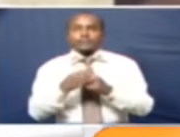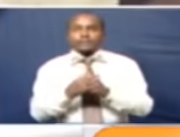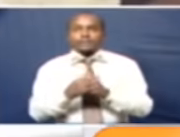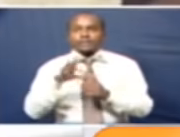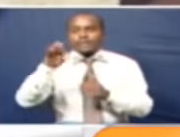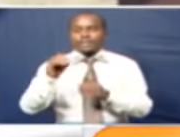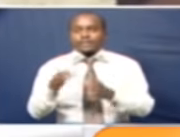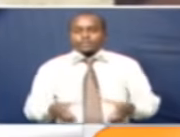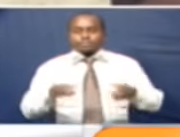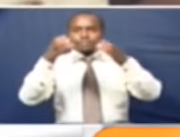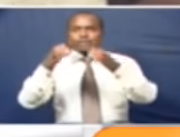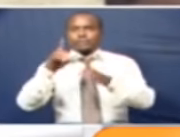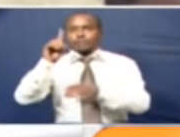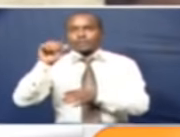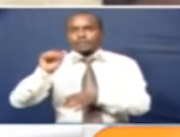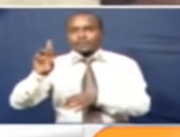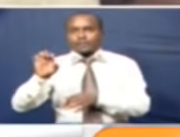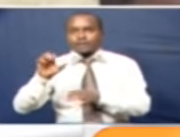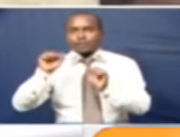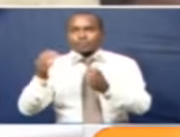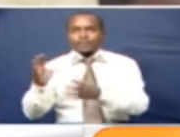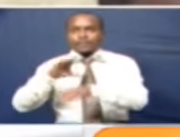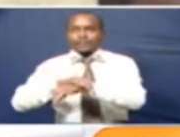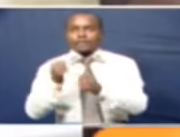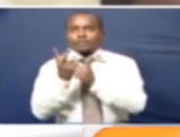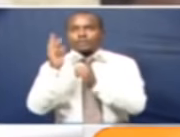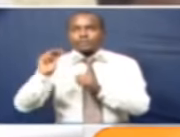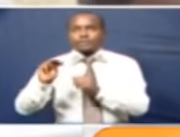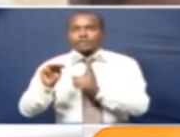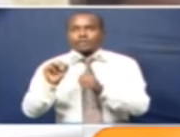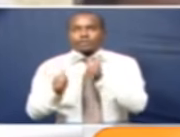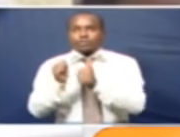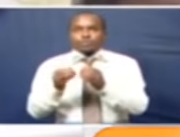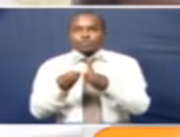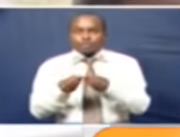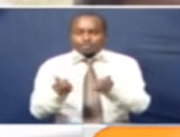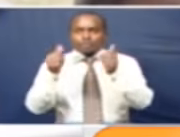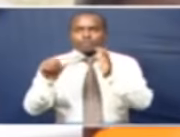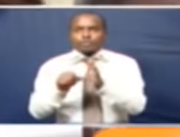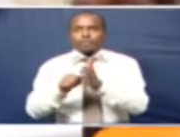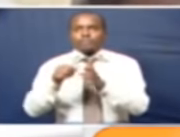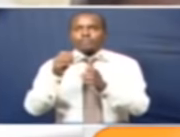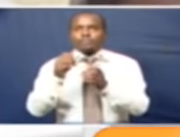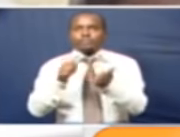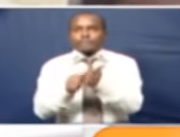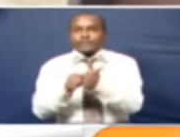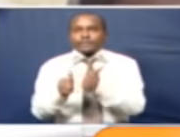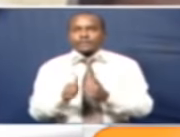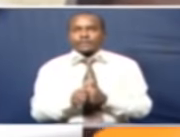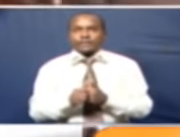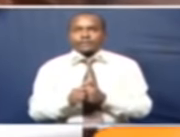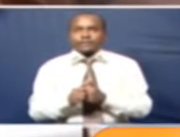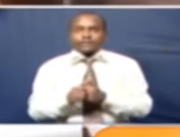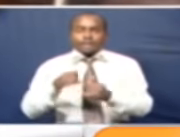acre, we can raise 12 million bags from Galana, which will wipe out the deficit of maize, the shortage of maize. It will